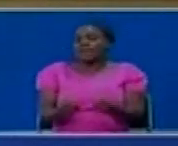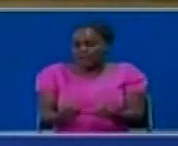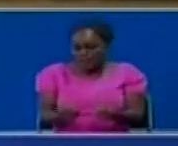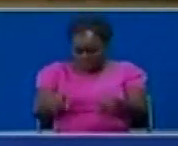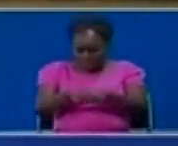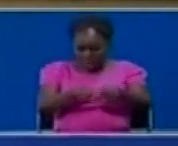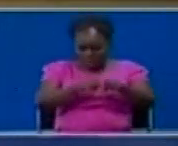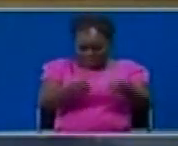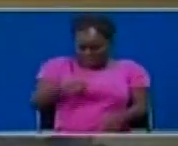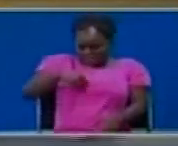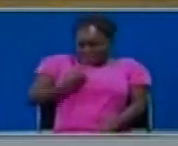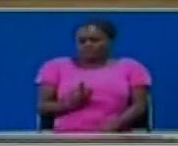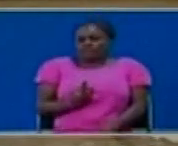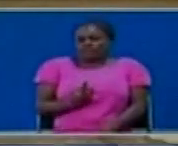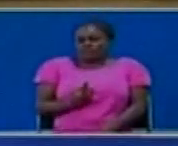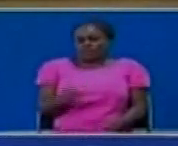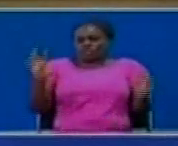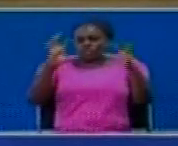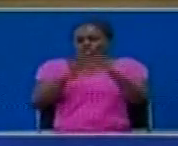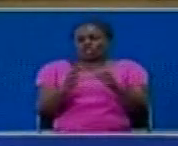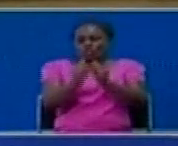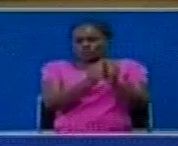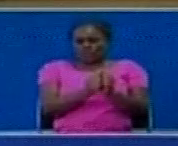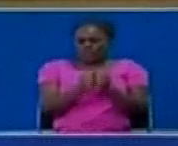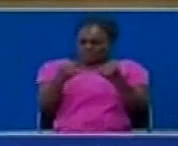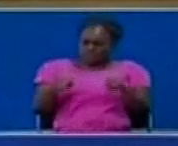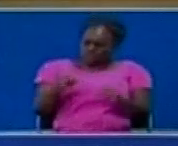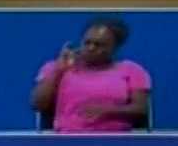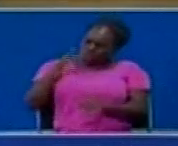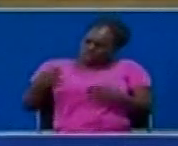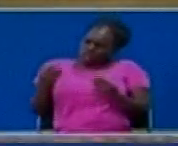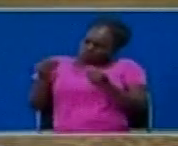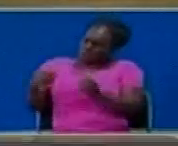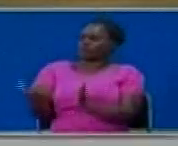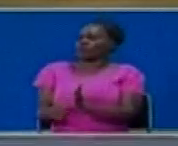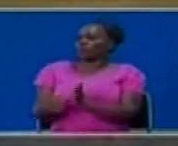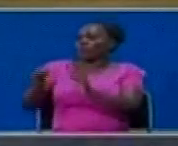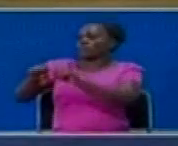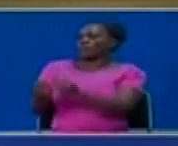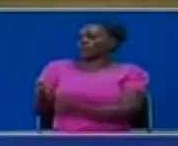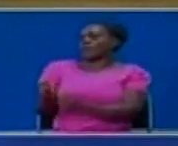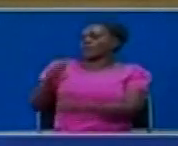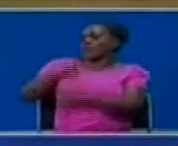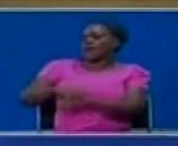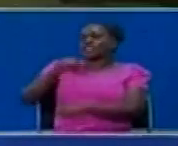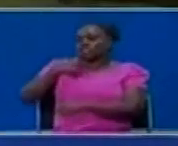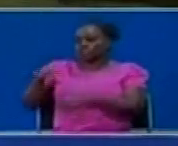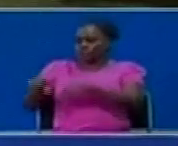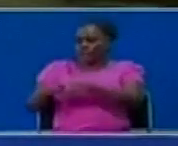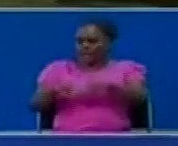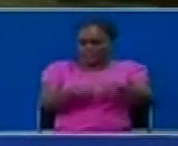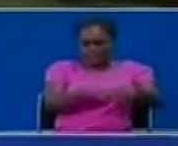Sasa inatubidi sisi wenyewe ndio tunaungana, tunajaribu kuona vile tutachanga hiyo nini tunue mfereji na